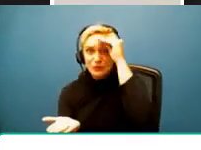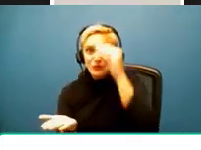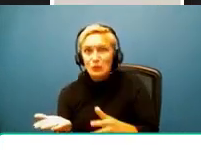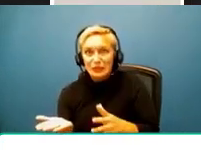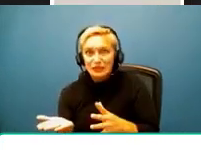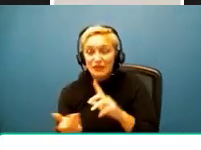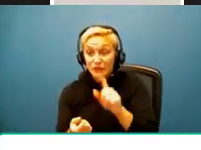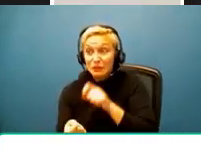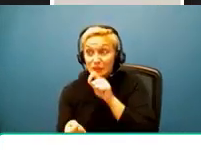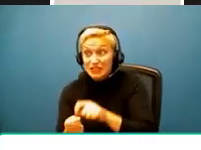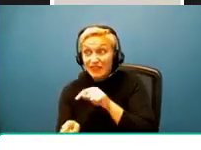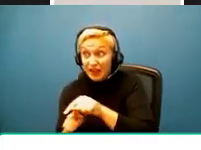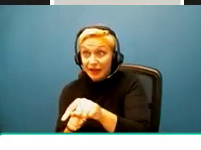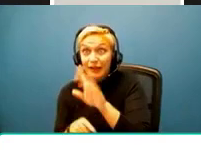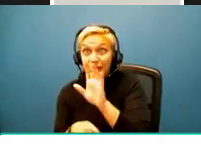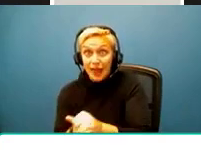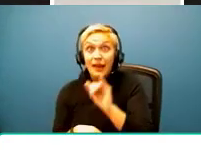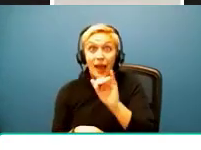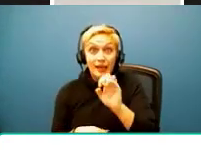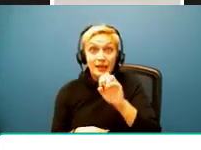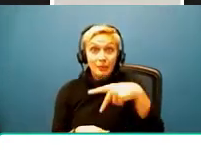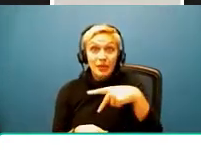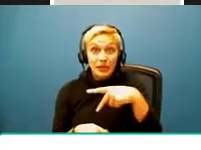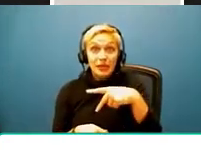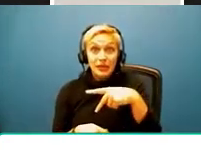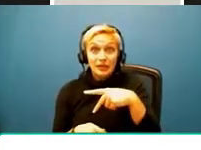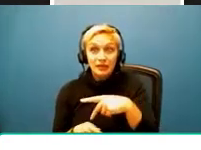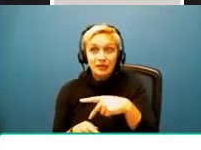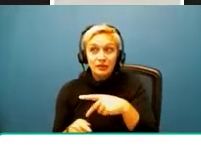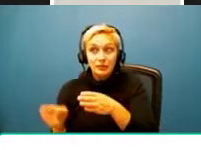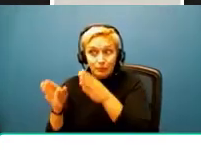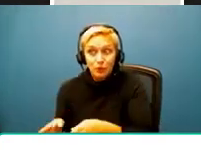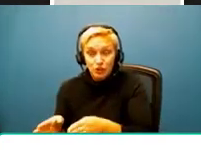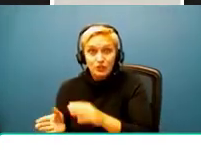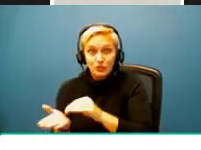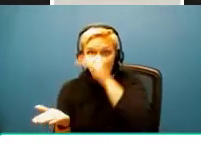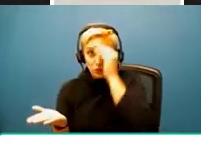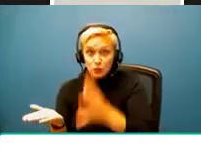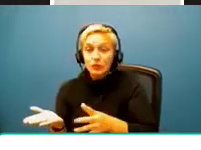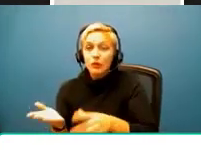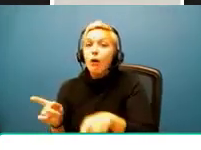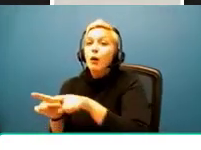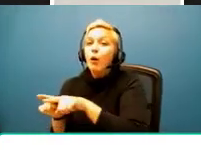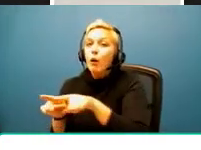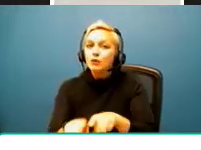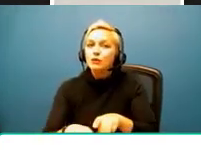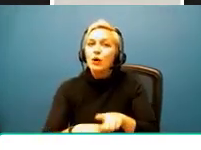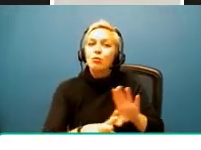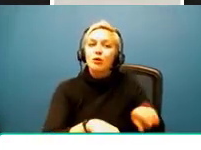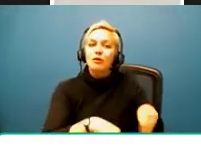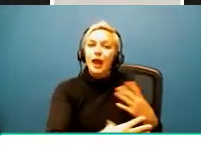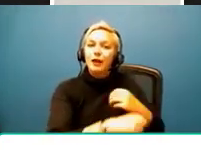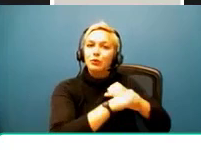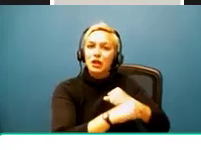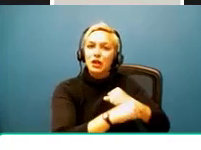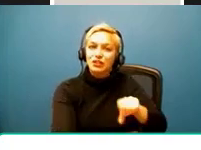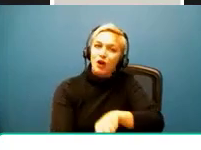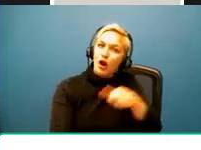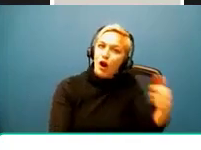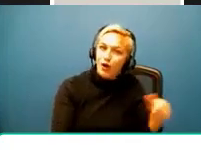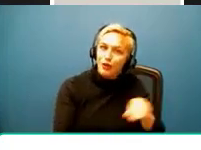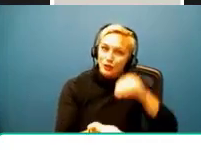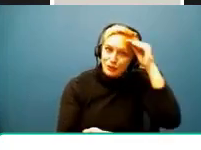particular student that you're writing the IEP for, and protecting the other students. And again, can be a